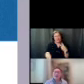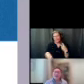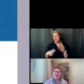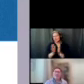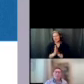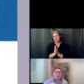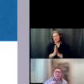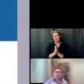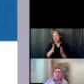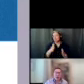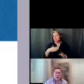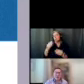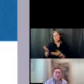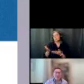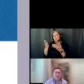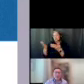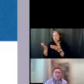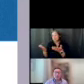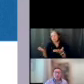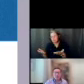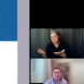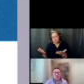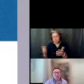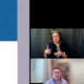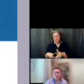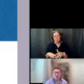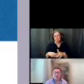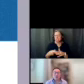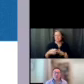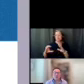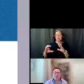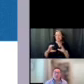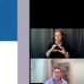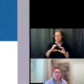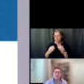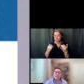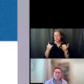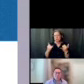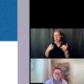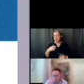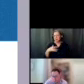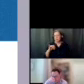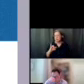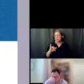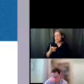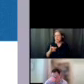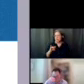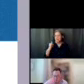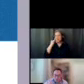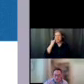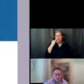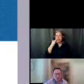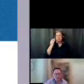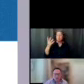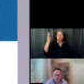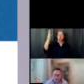I say at least start the conversation, because I feel like when we started this,